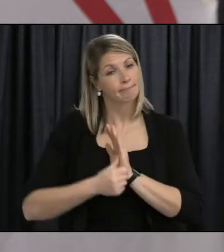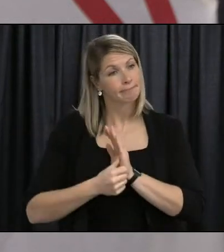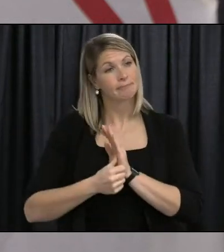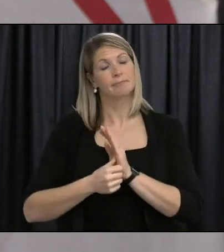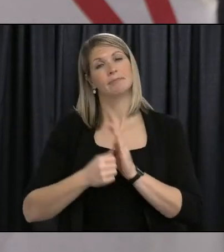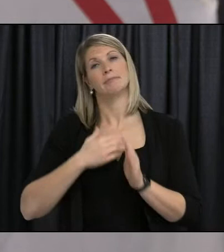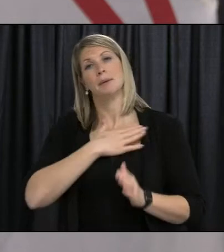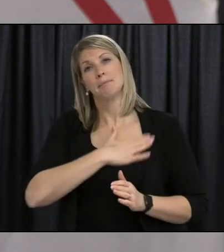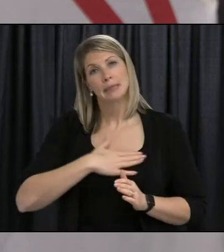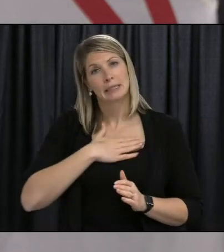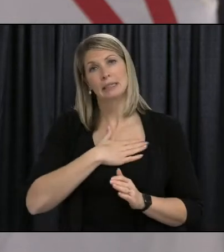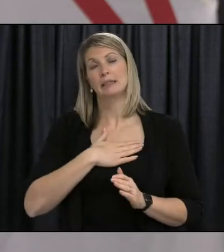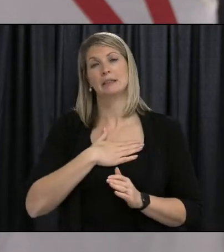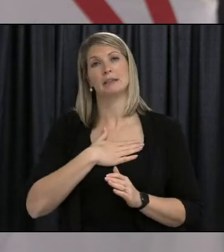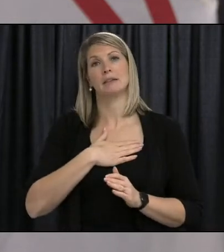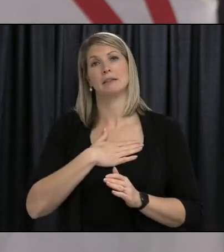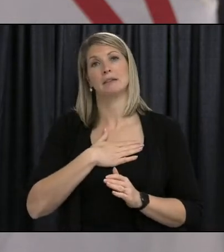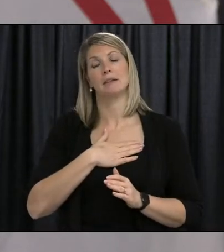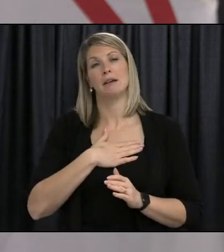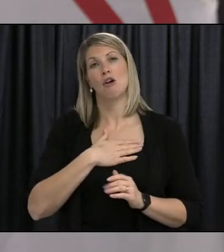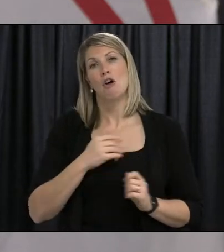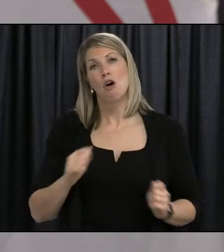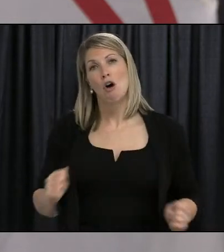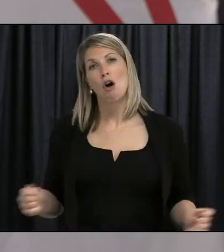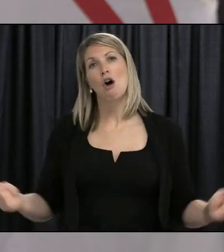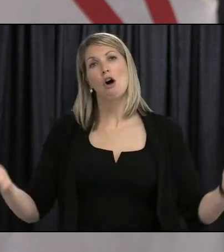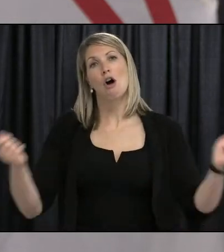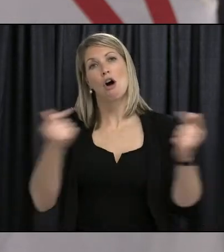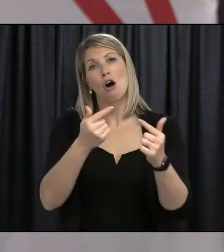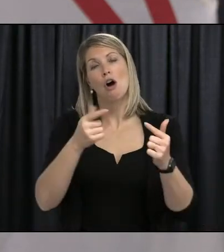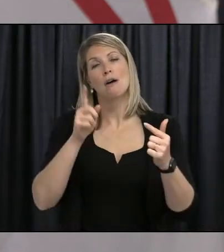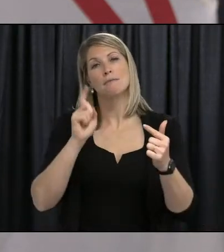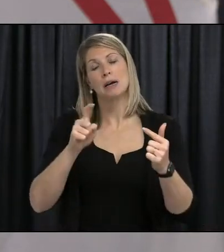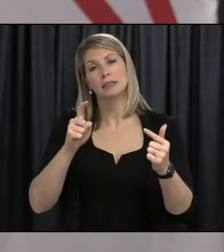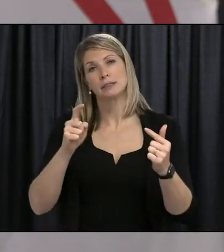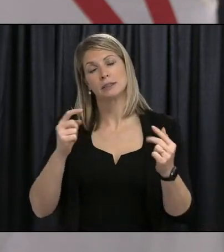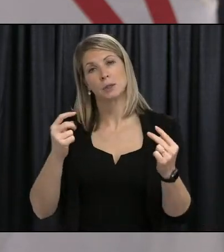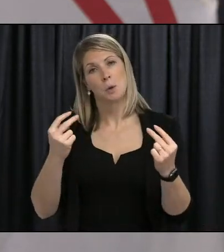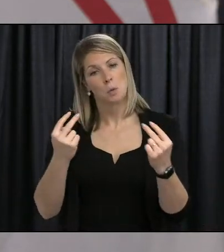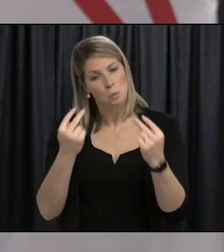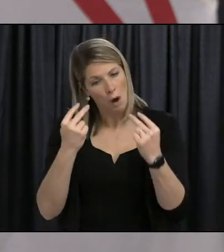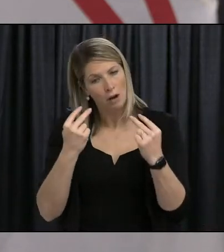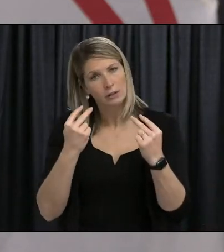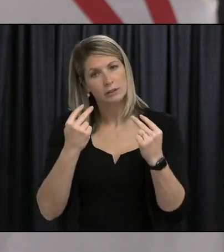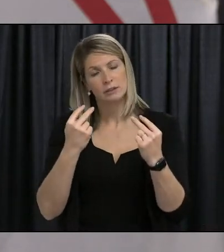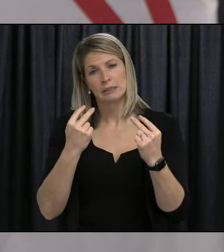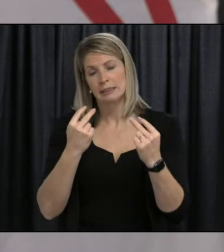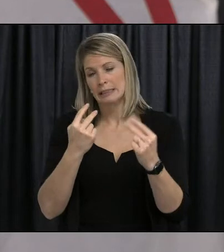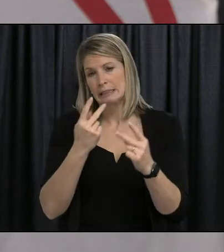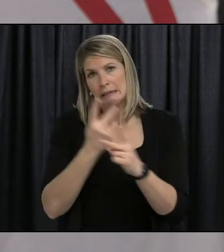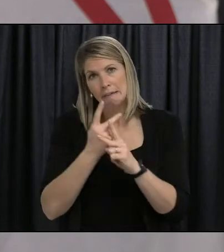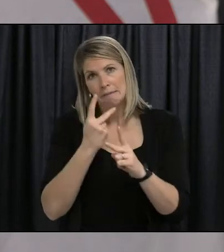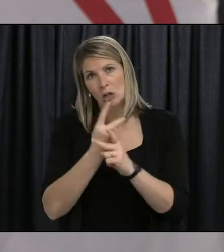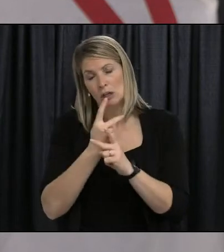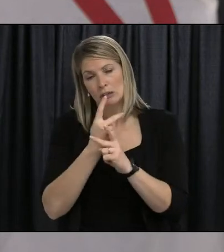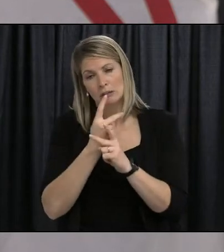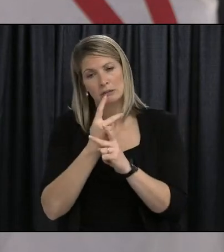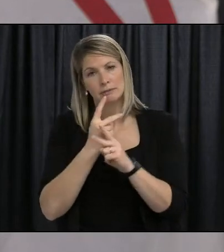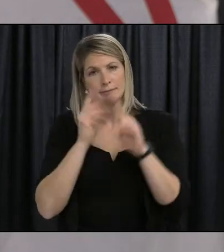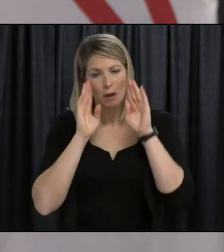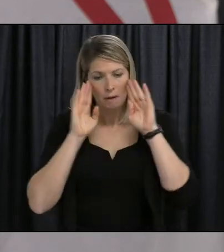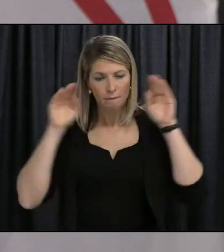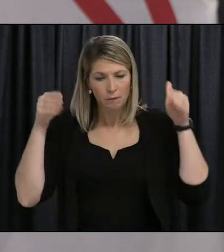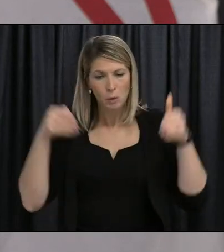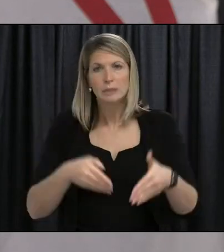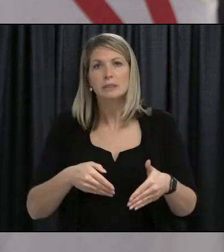urging everybody to be more vigilant, to start exercising more vigilance when it comes